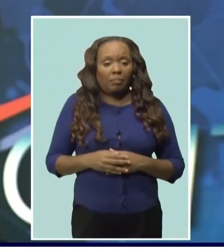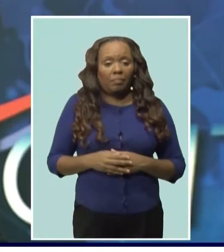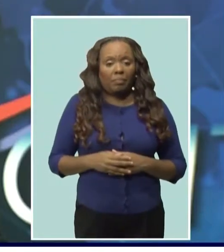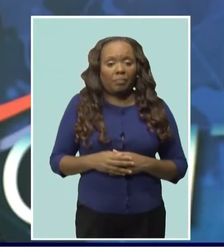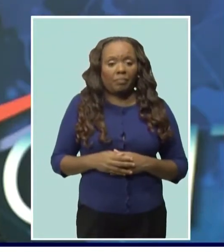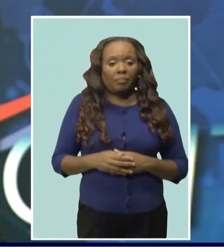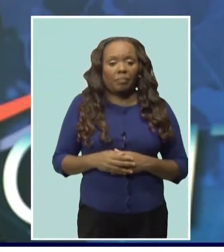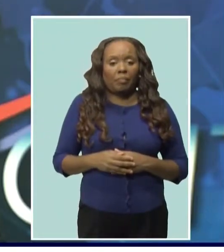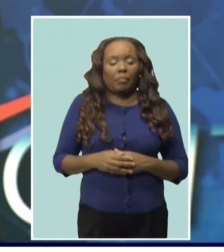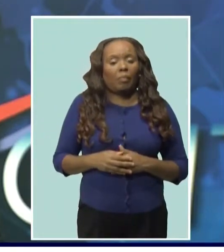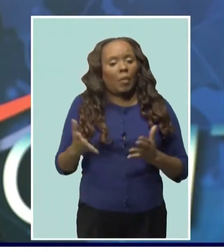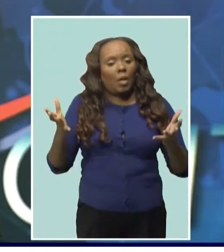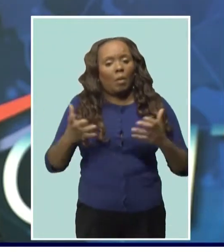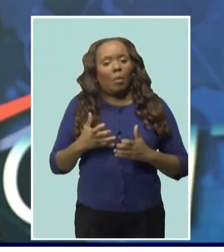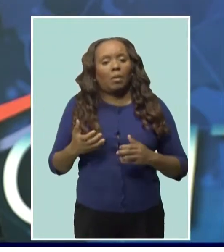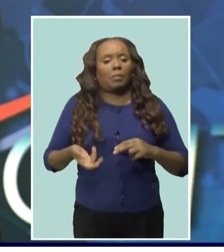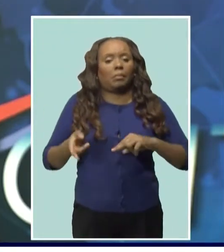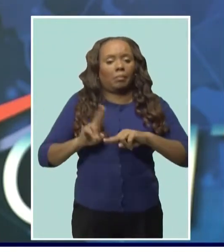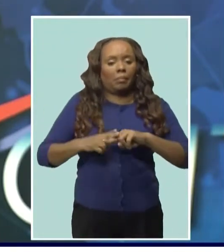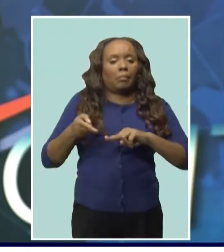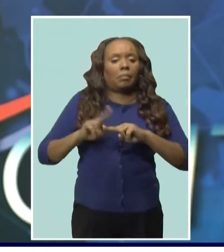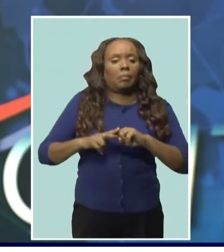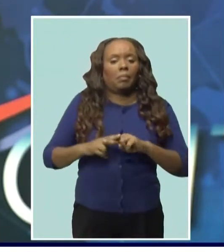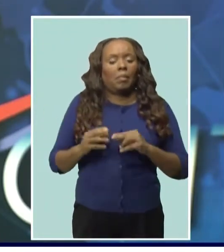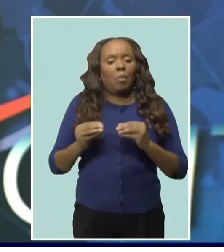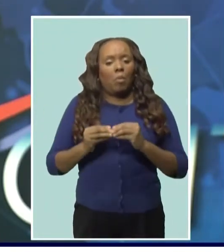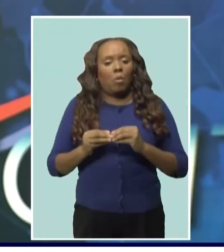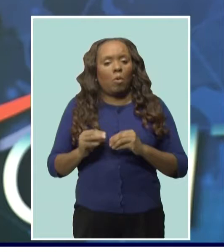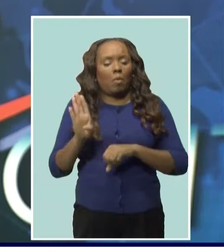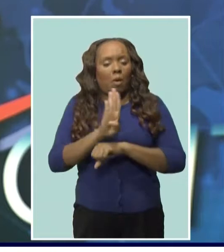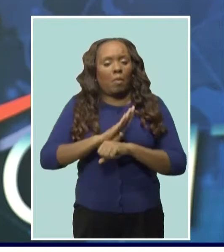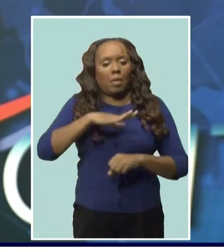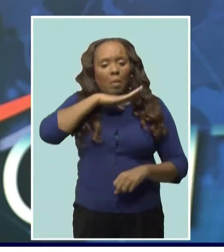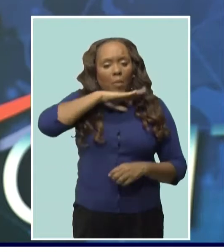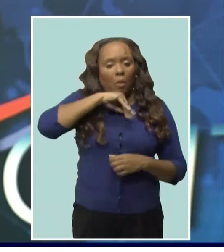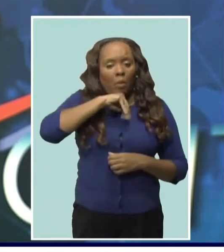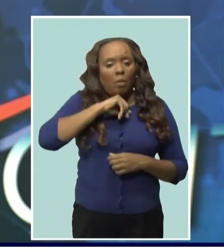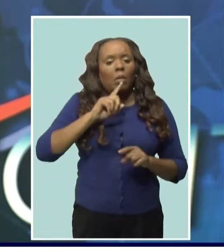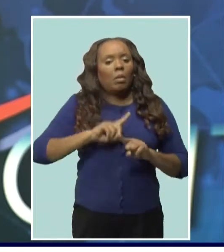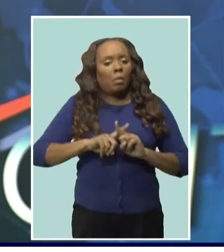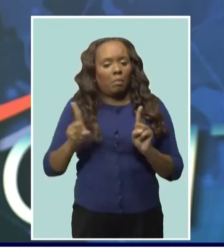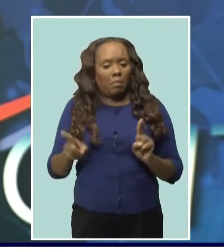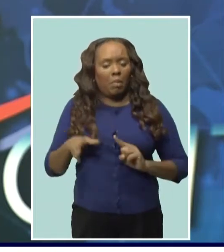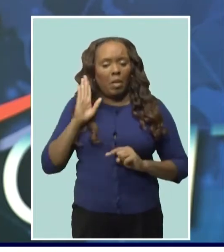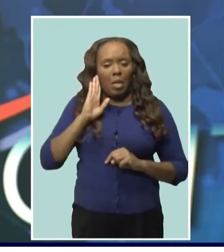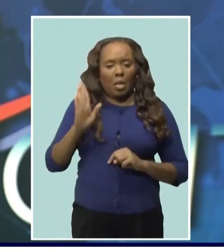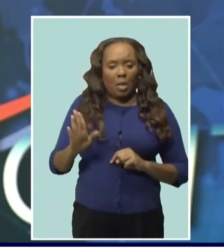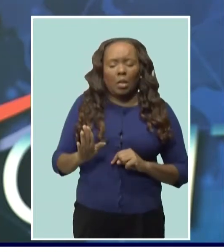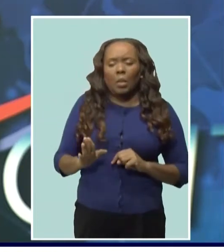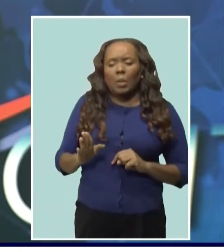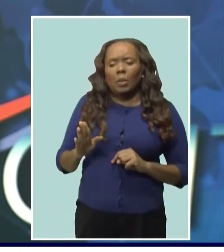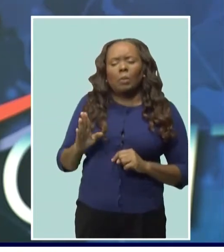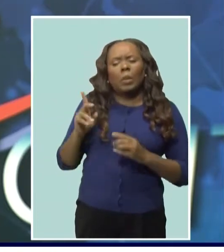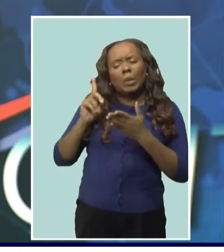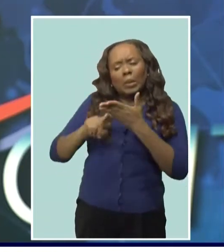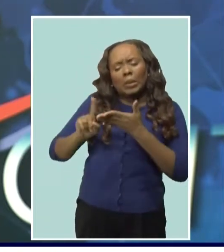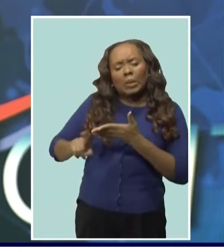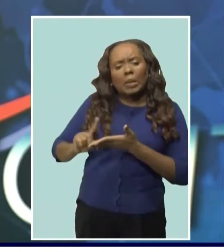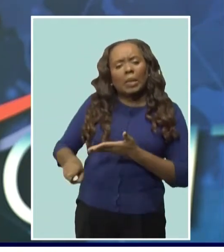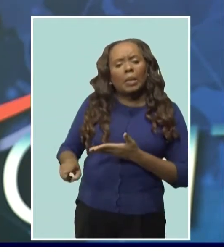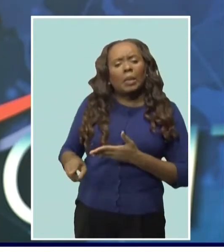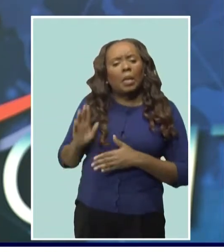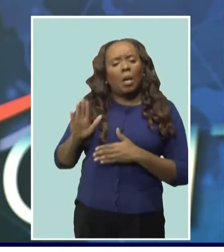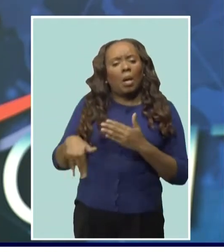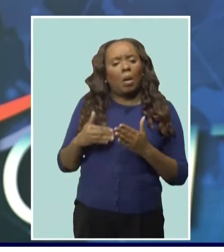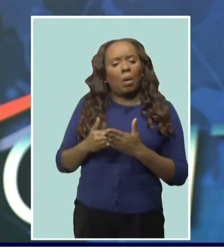will remain on ramping up local pork production. Mr. Ware says the authorities will be revisiting the duties on imported pork, which in some